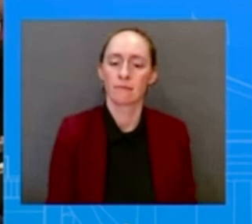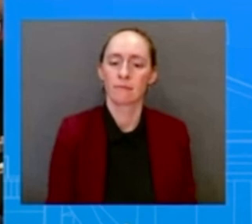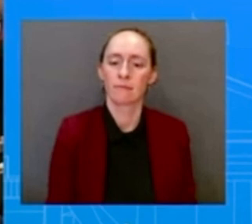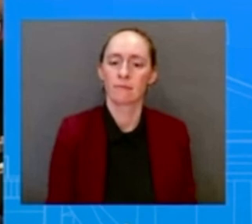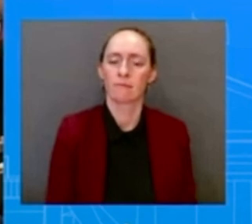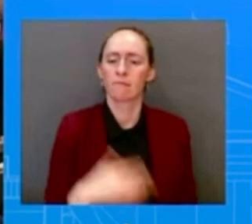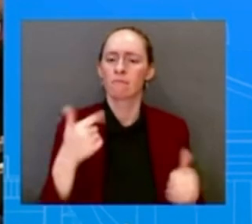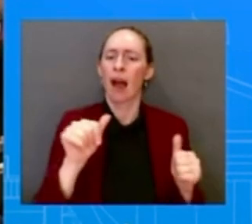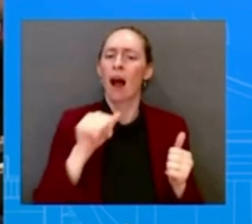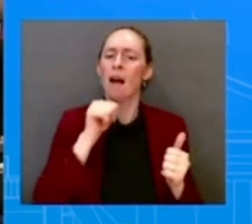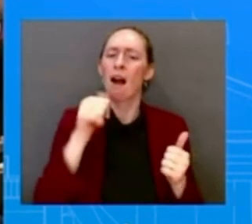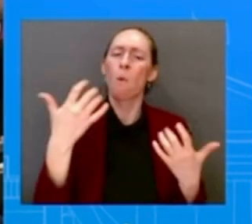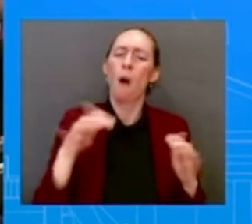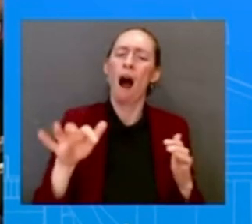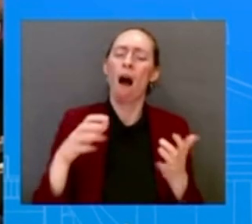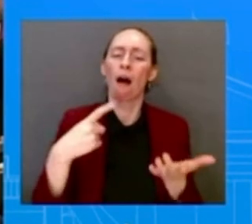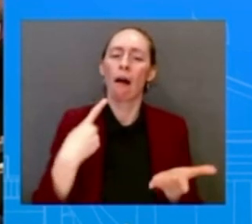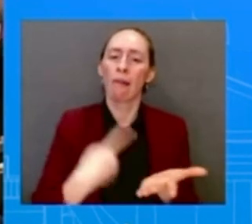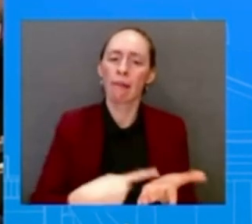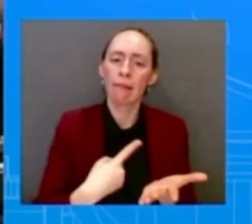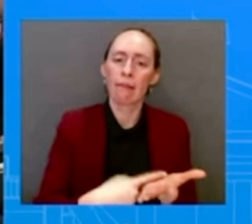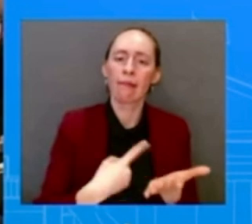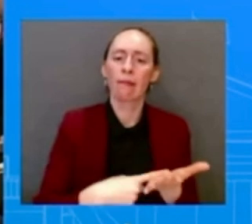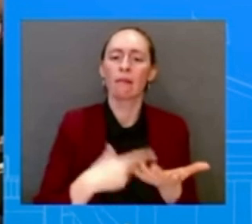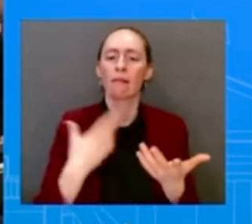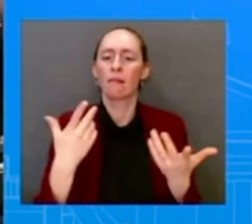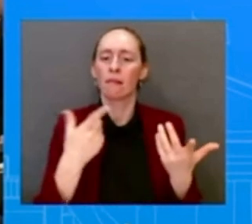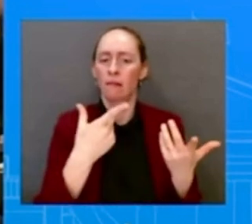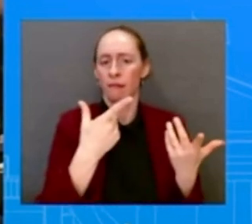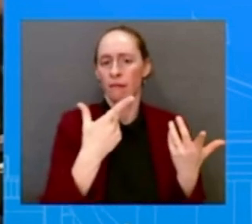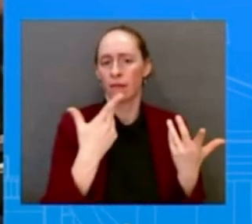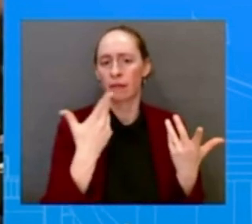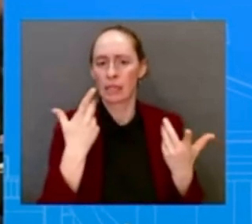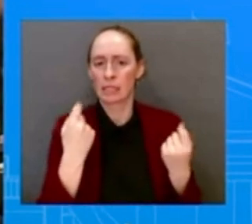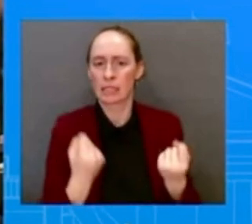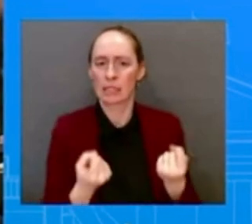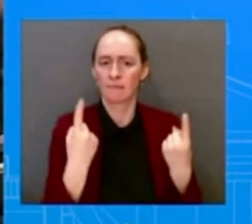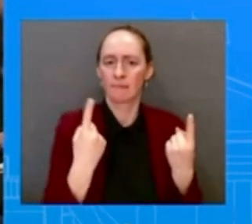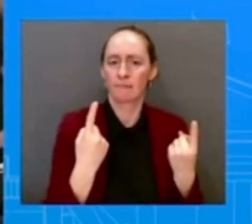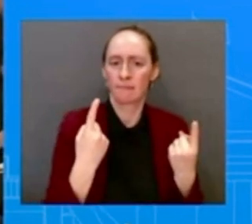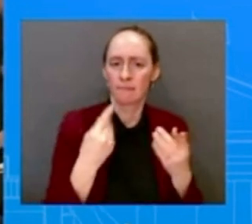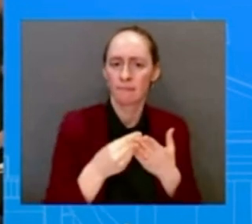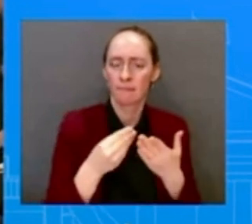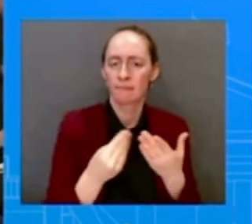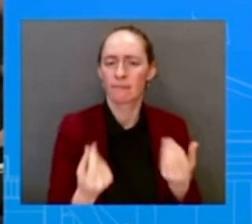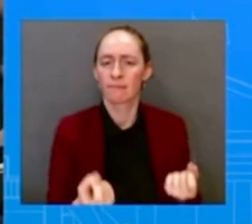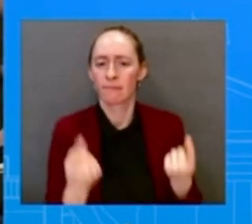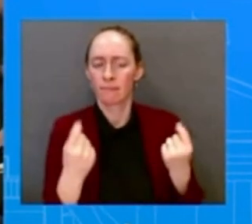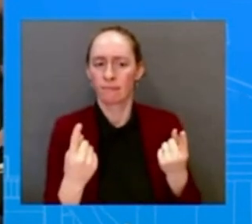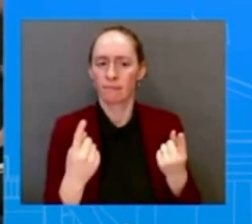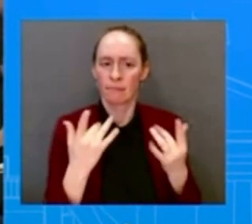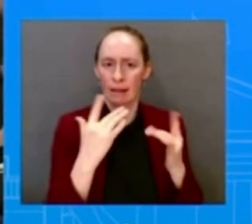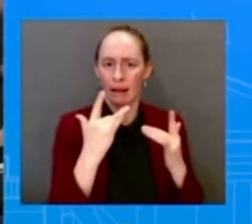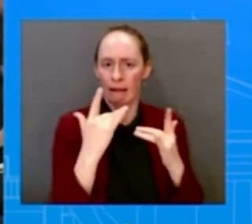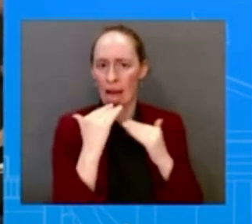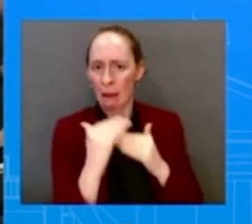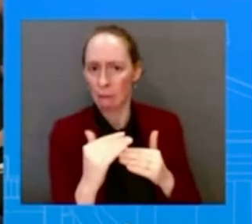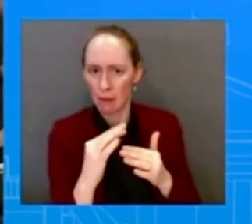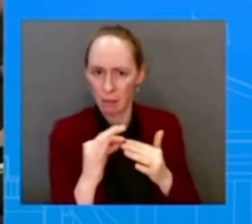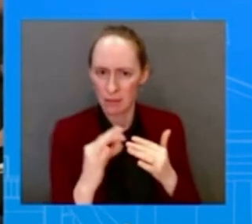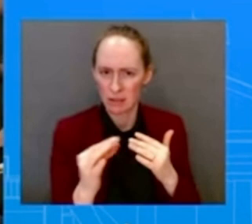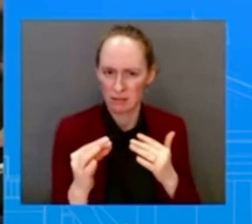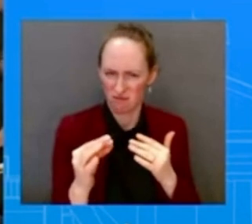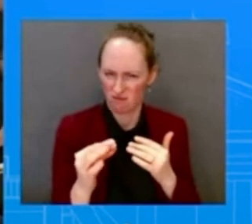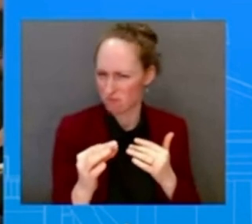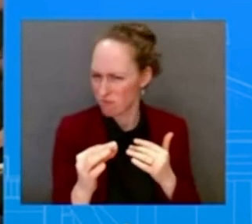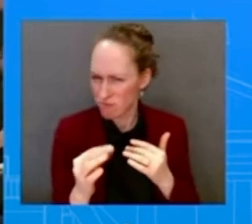You know, what is the president's view on how to get to the $2 trillion in cuts that he has outlined in the